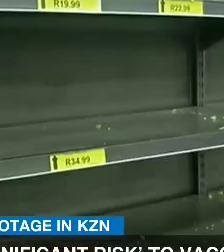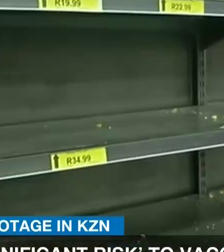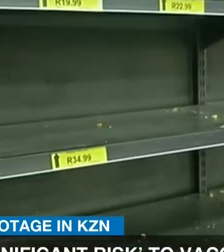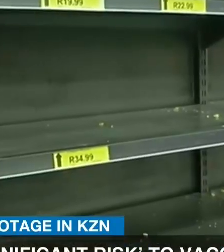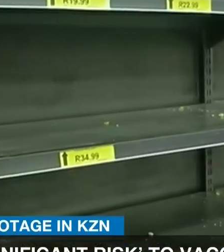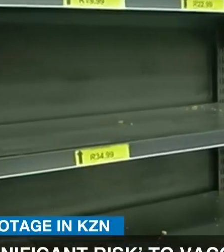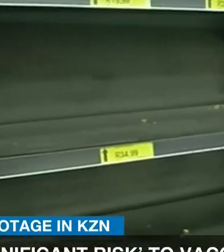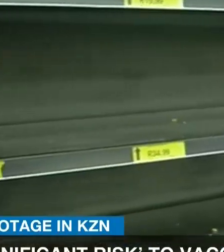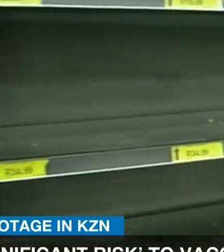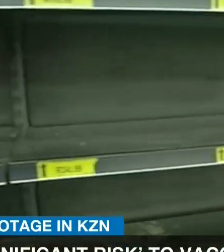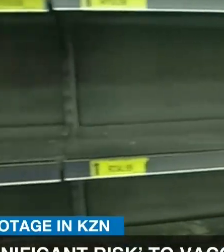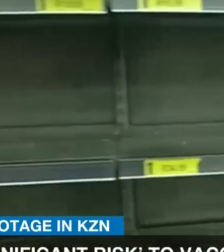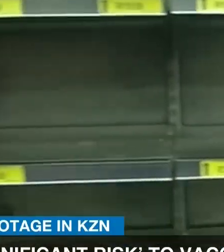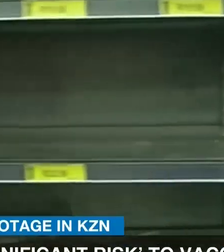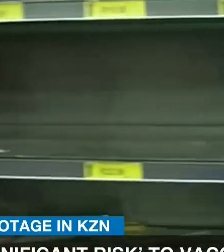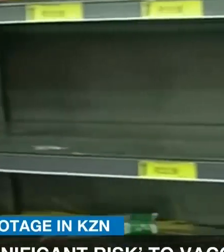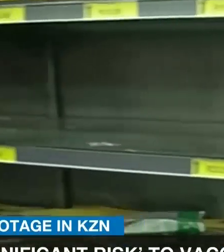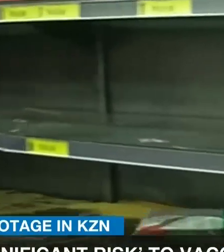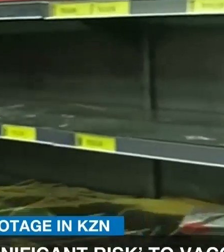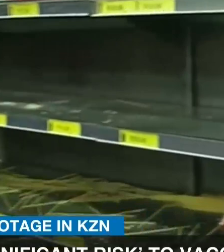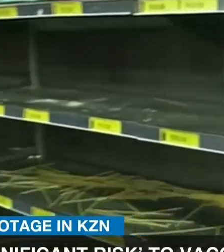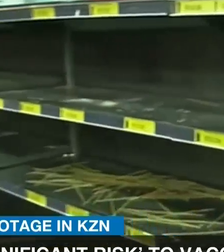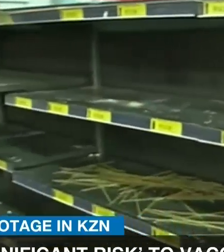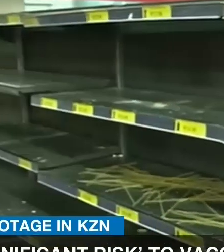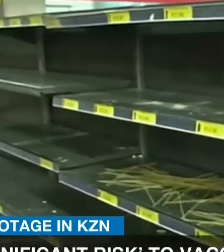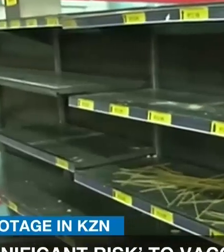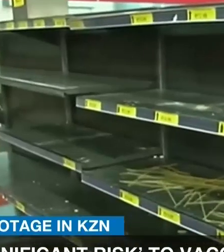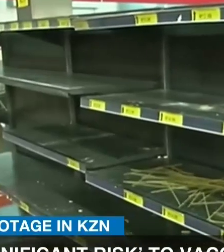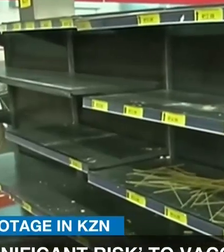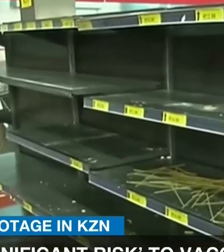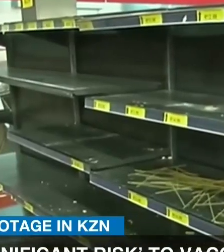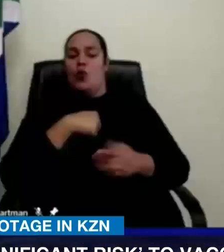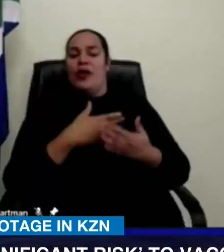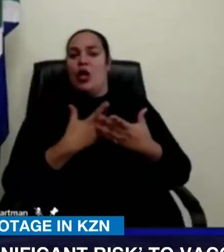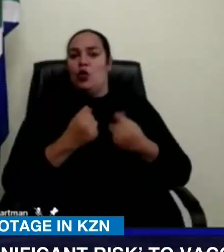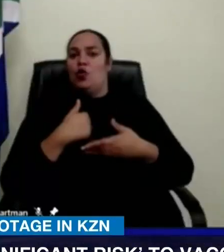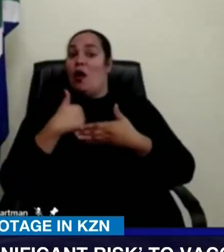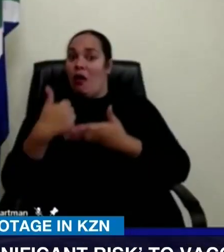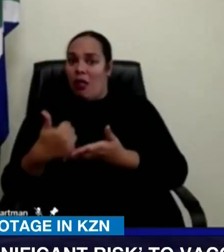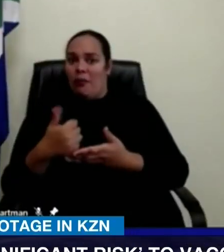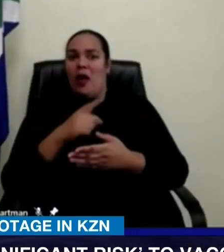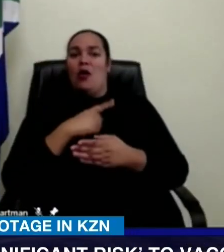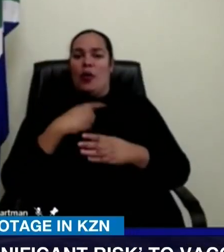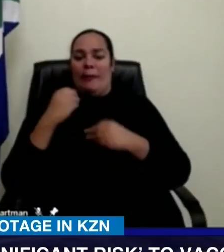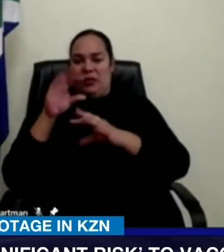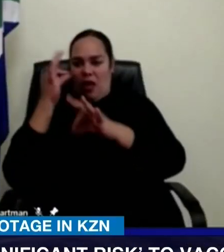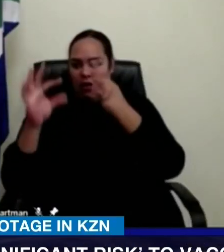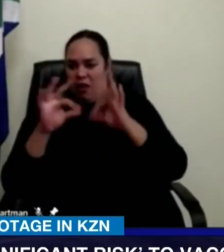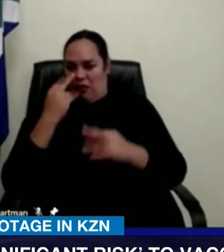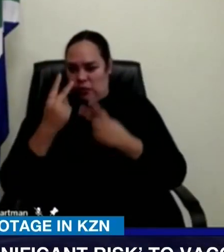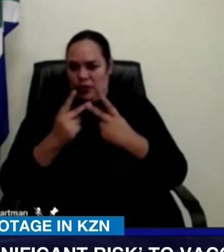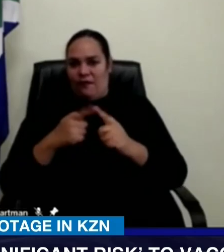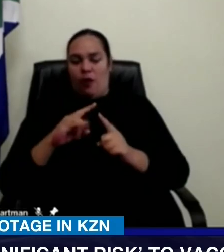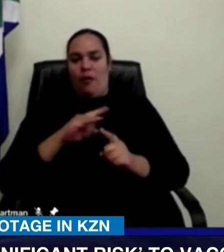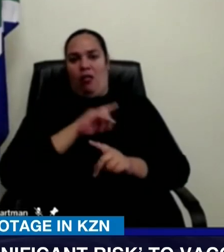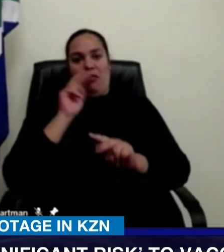trouble. We're also busy having a look at, what is it that we can do to help. So we're busy analysing that as well from a